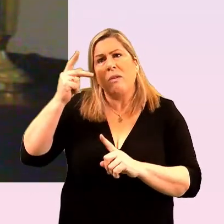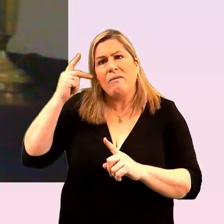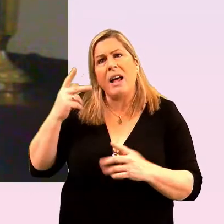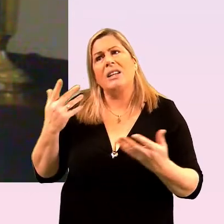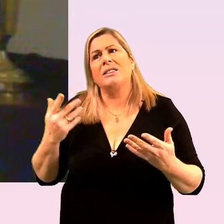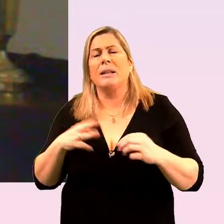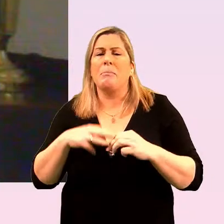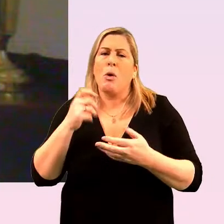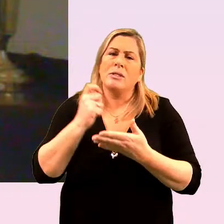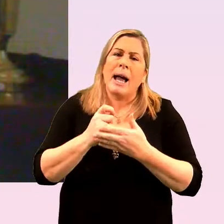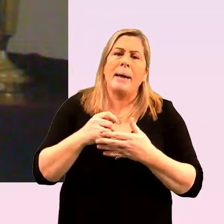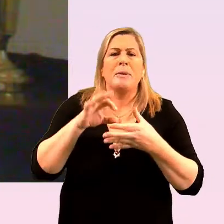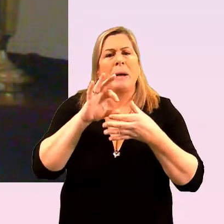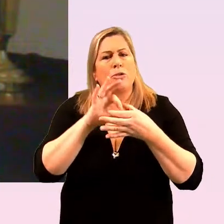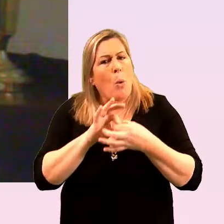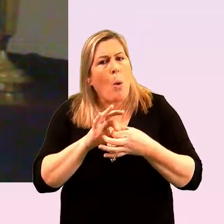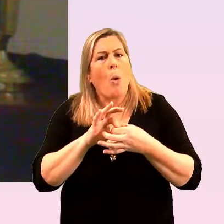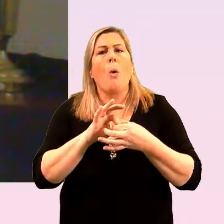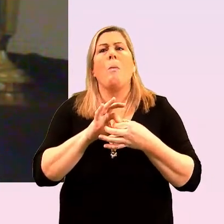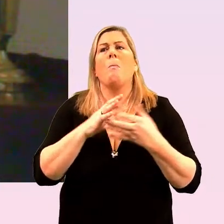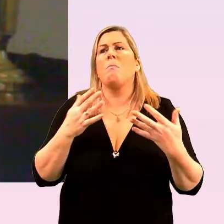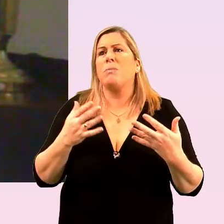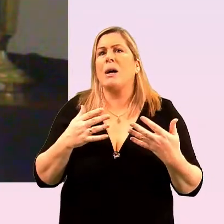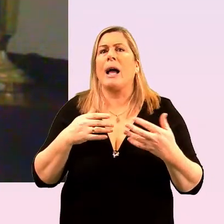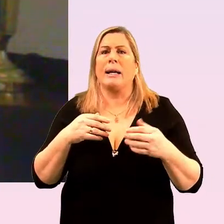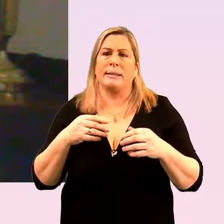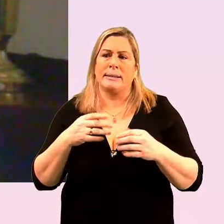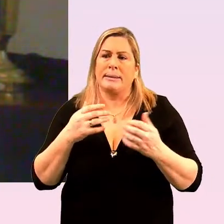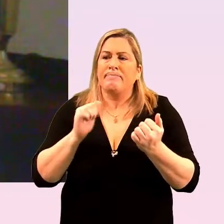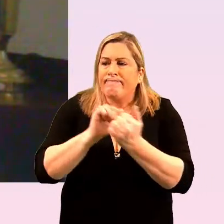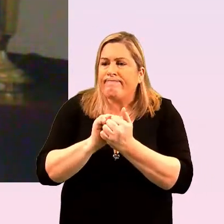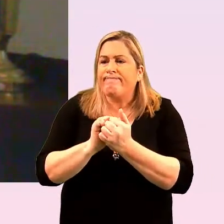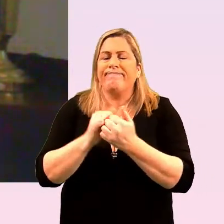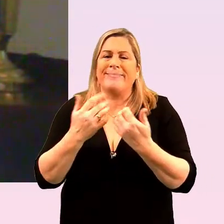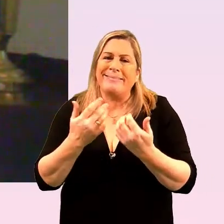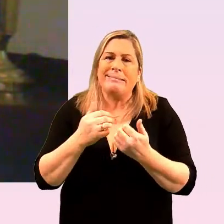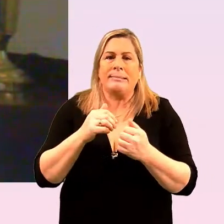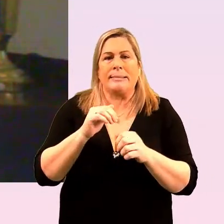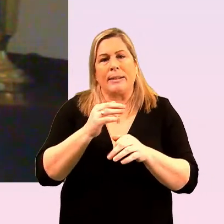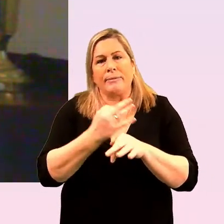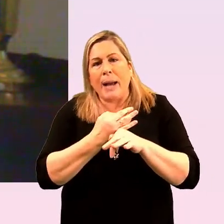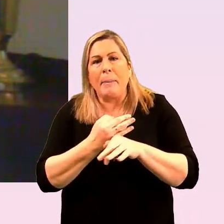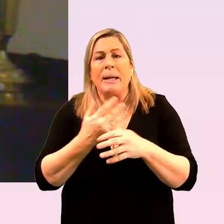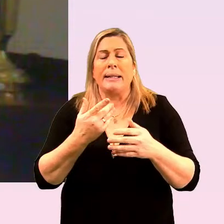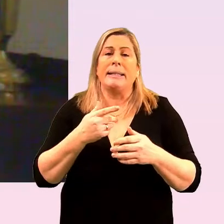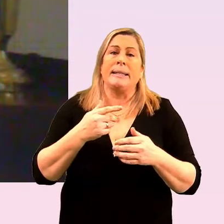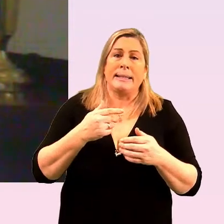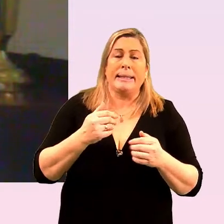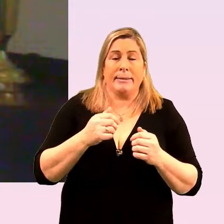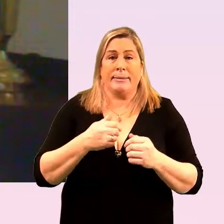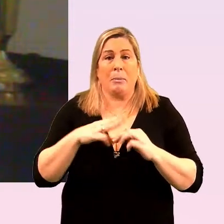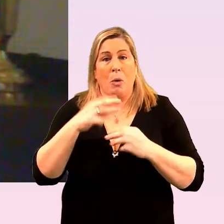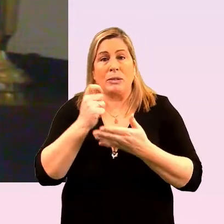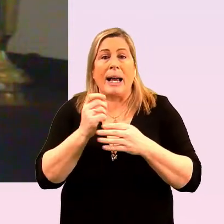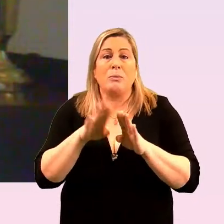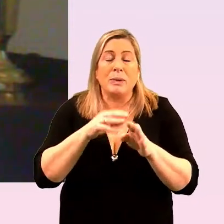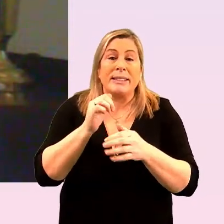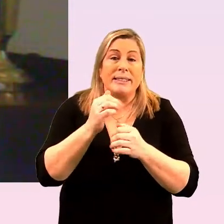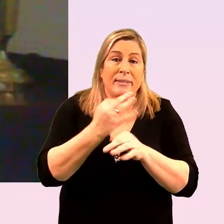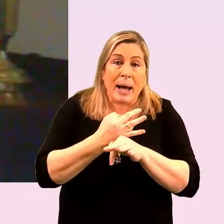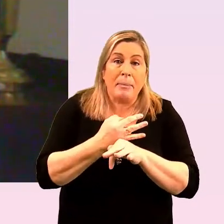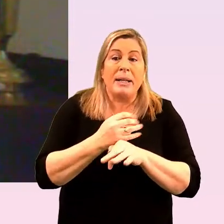time to be at home and not commute and be with family. And in some ways, that's been a real positive. From the organisational